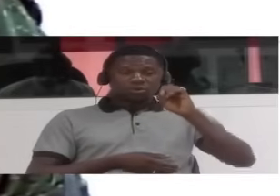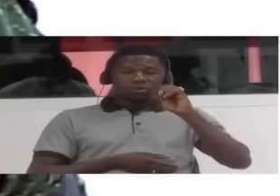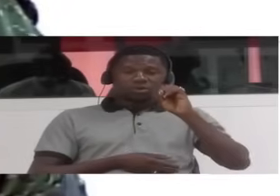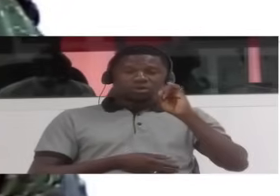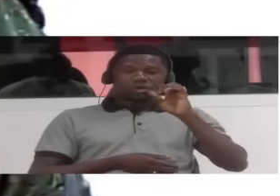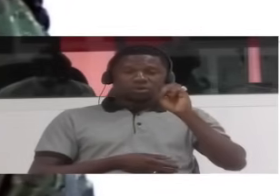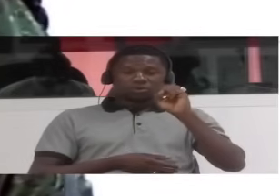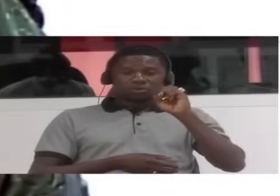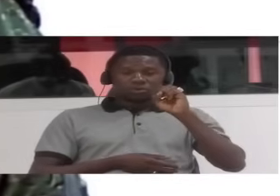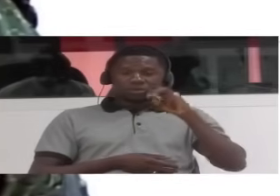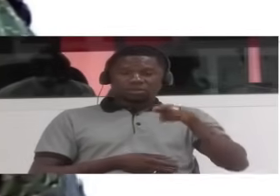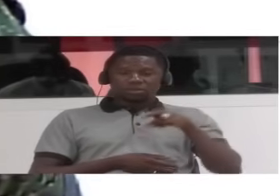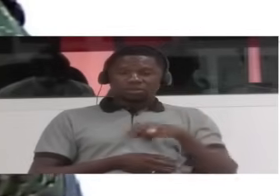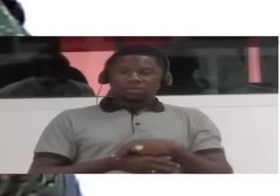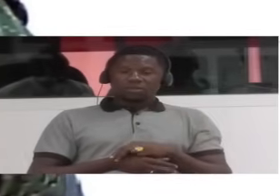and Strychnina.